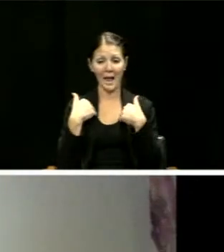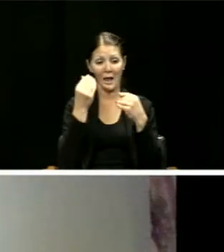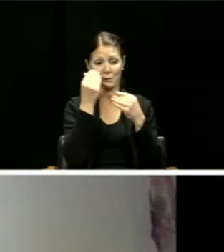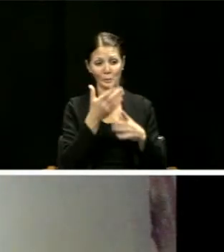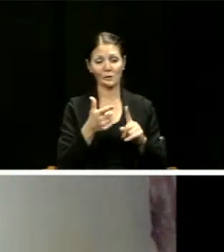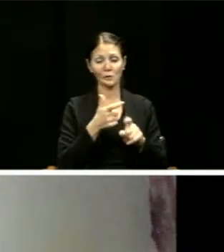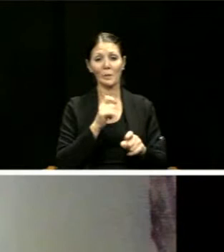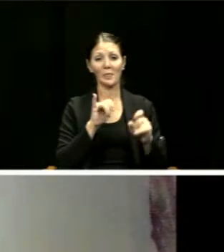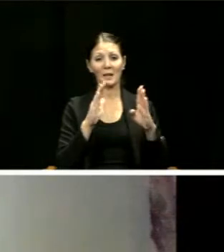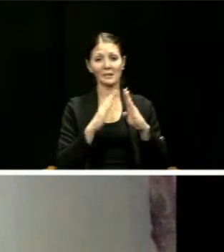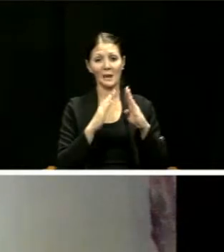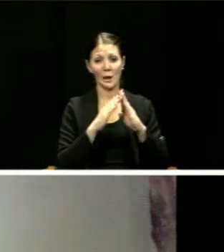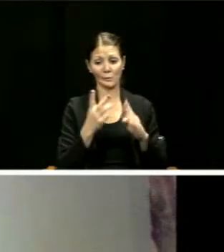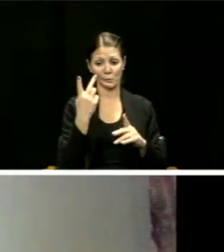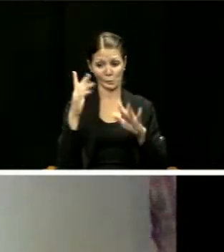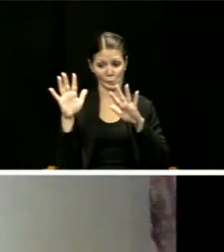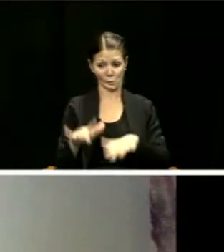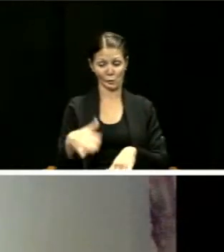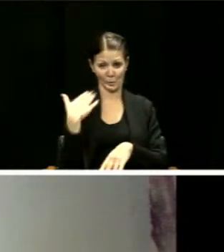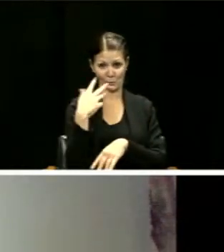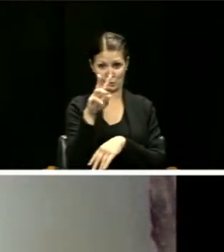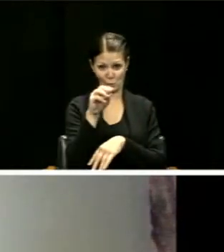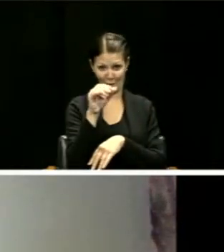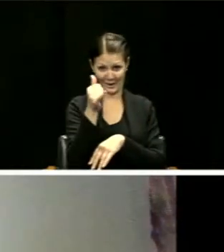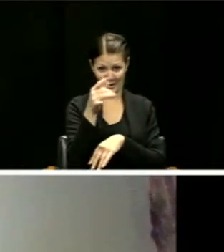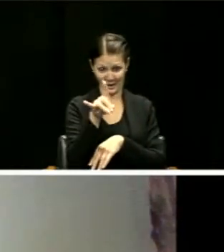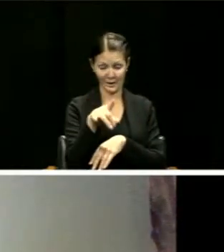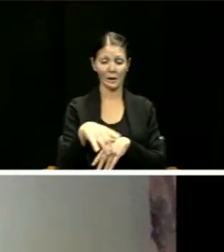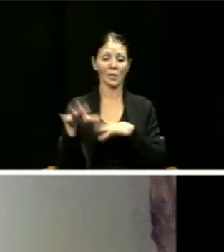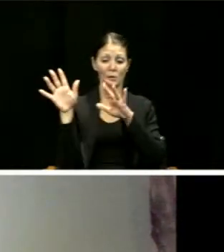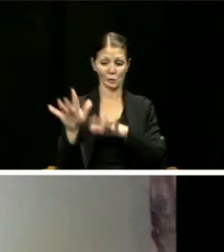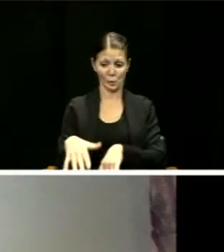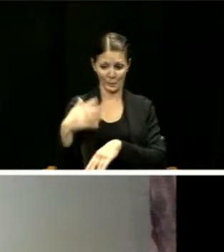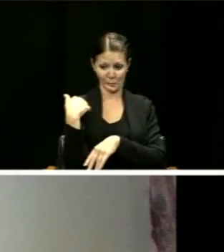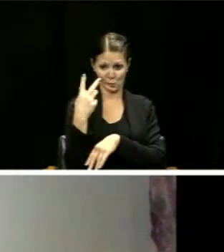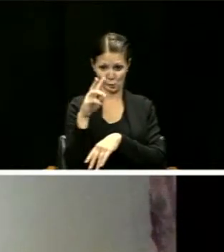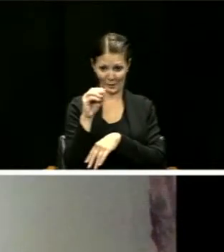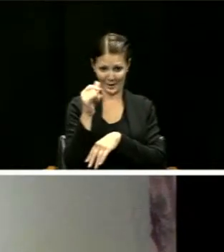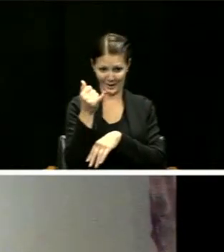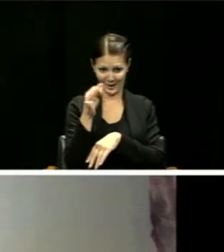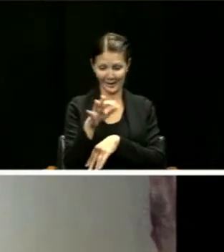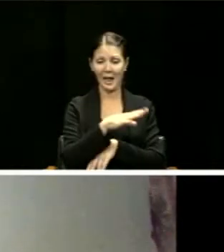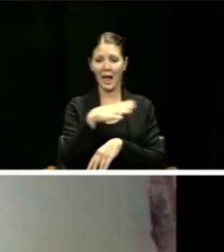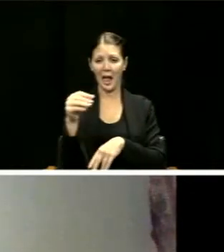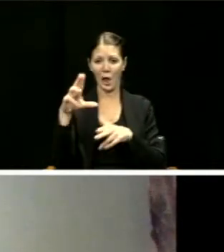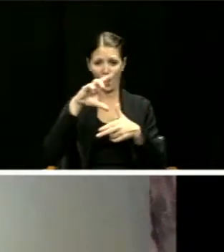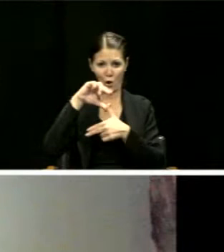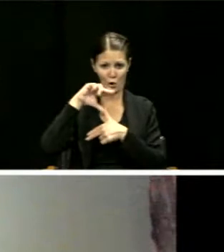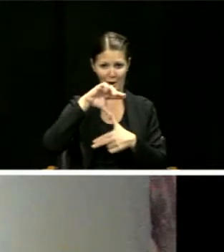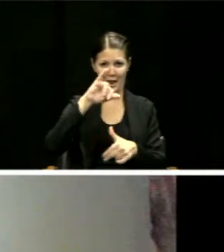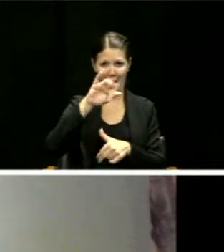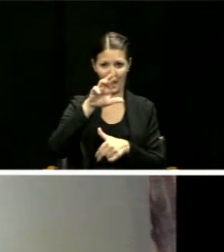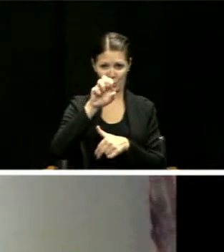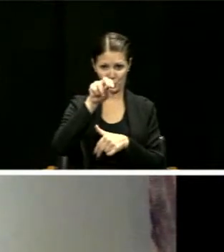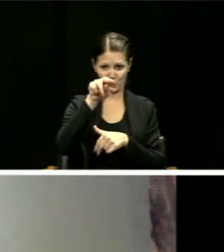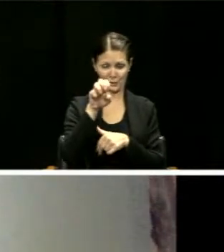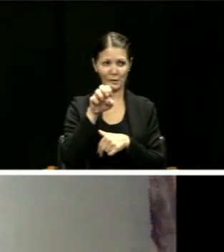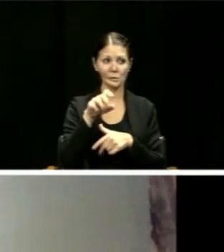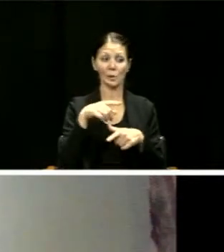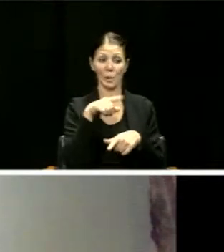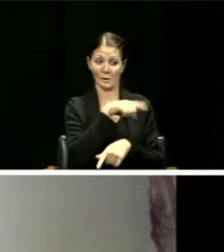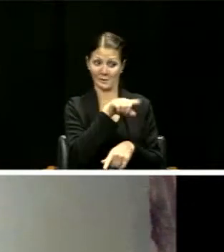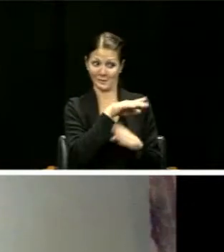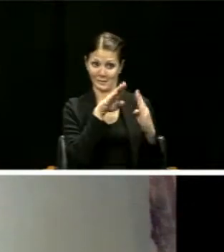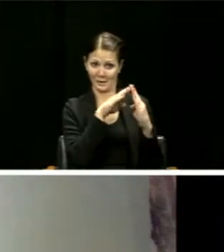in 2018 and a storm in 2019, and then Hurricane Irene. And so they had already had information